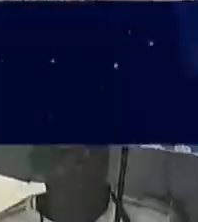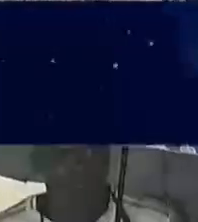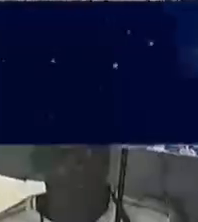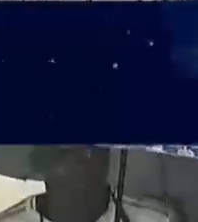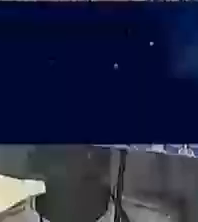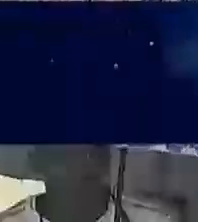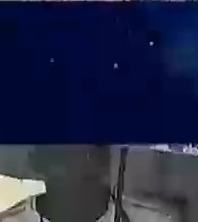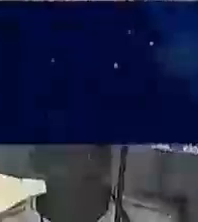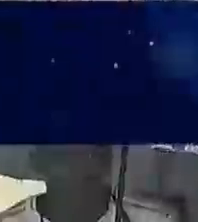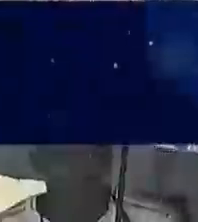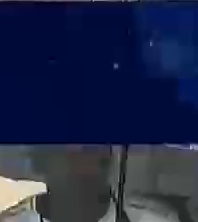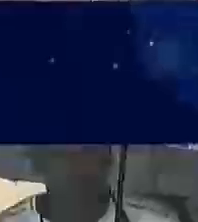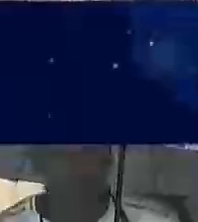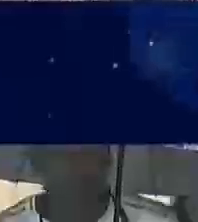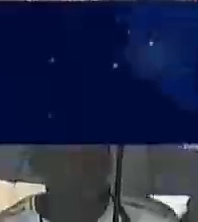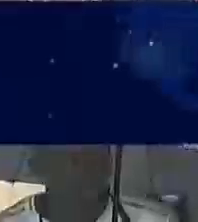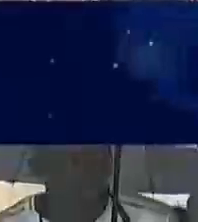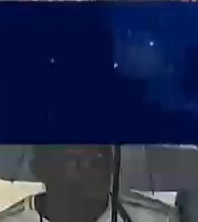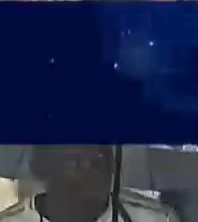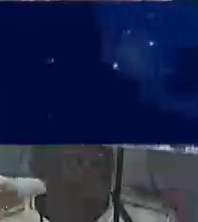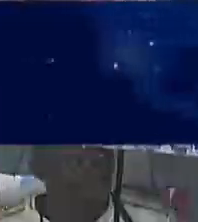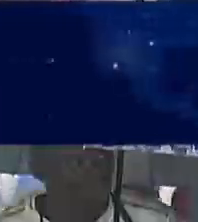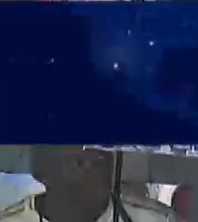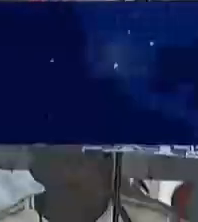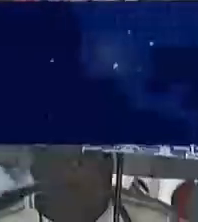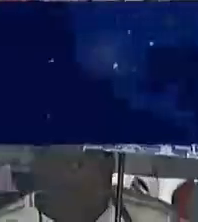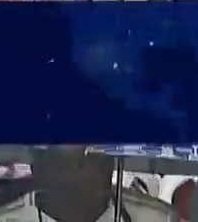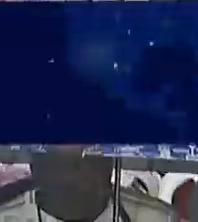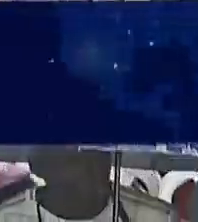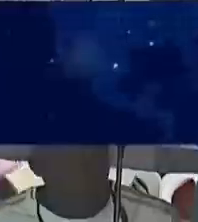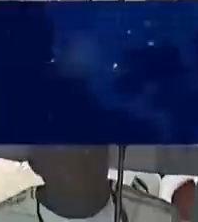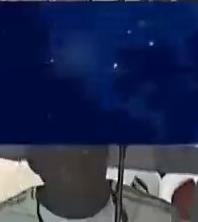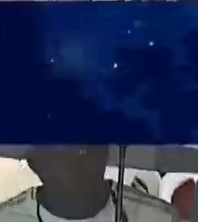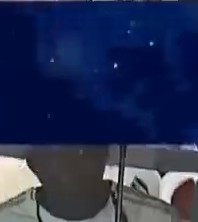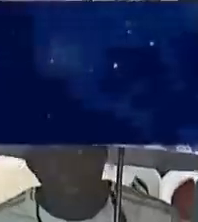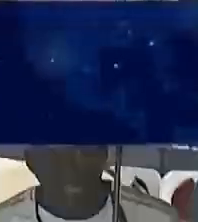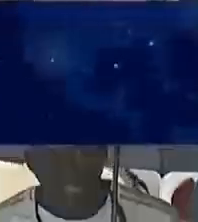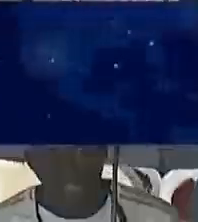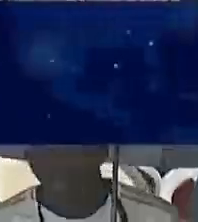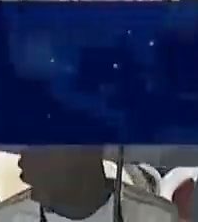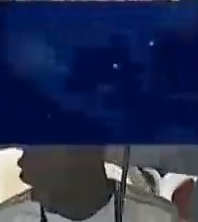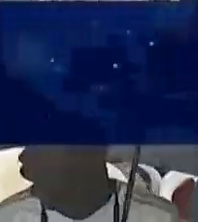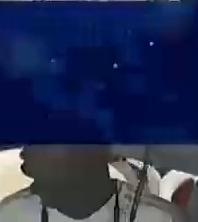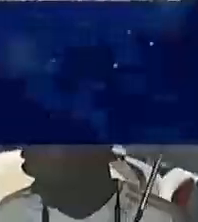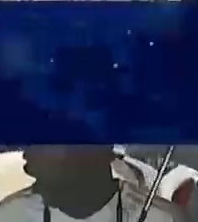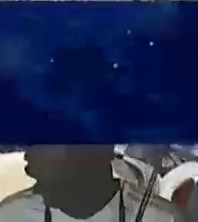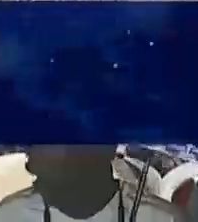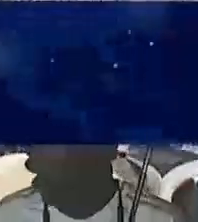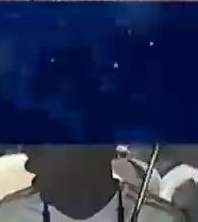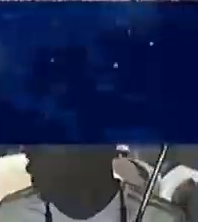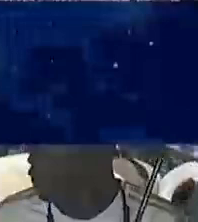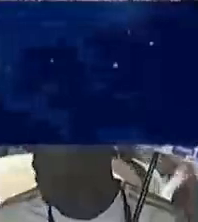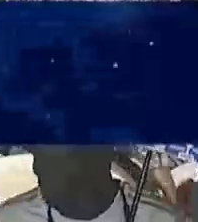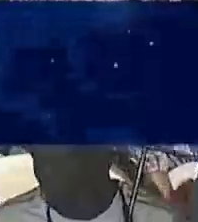You can send in your name, your WhatsApp number, your email, or any other contact